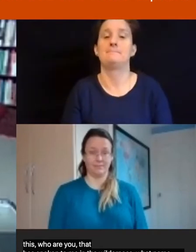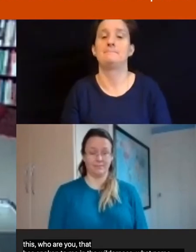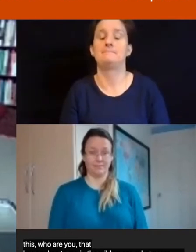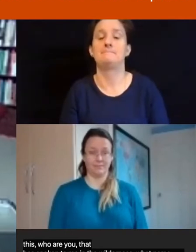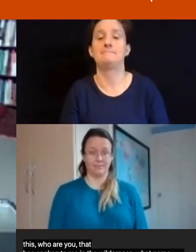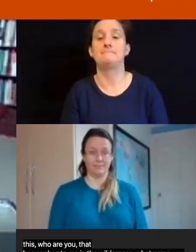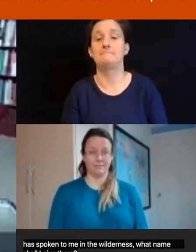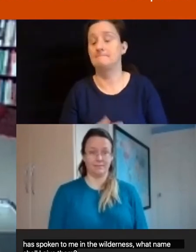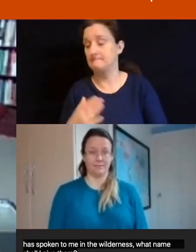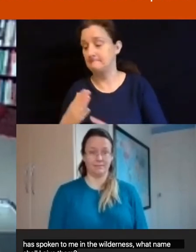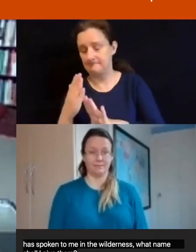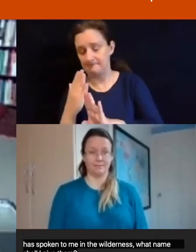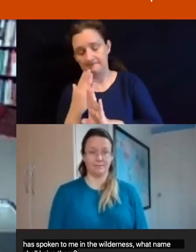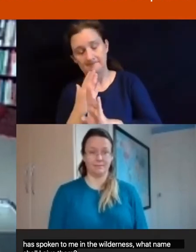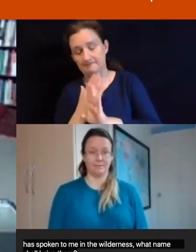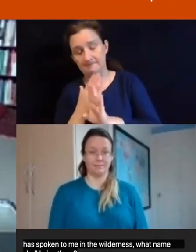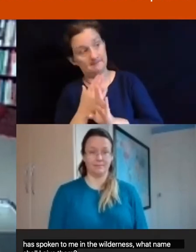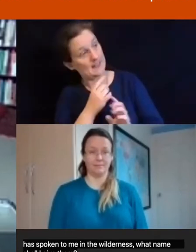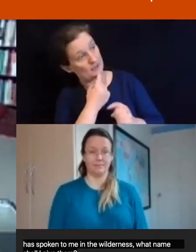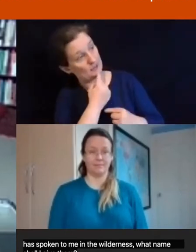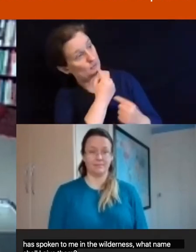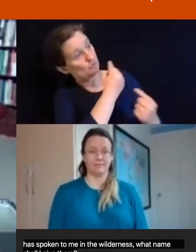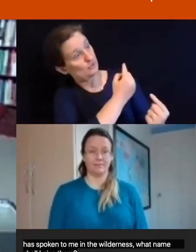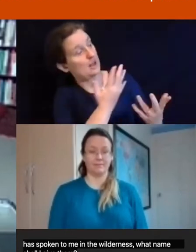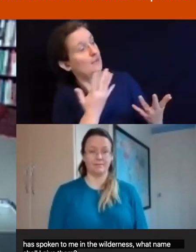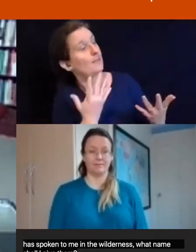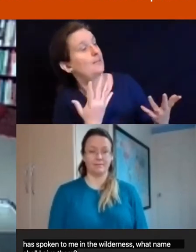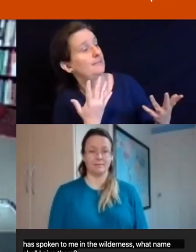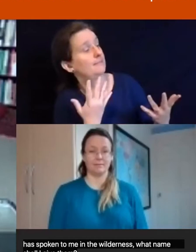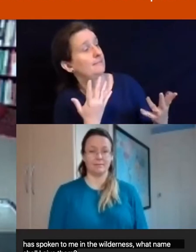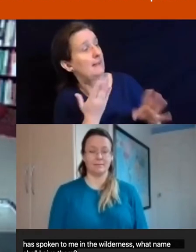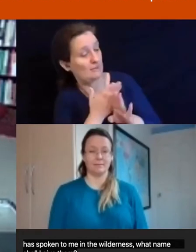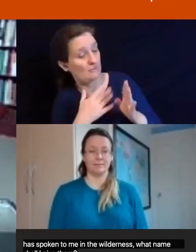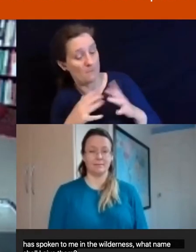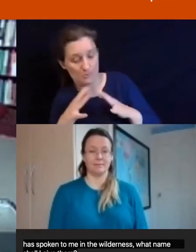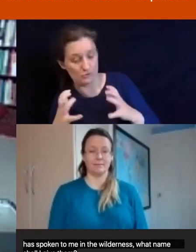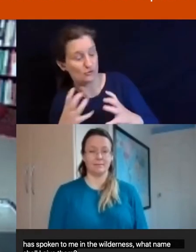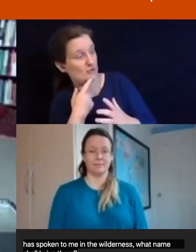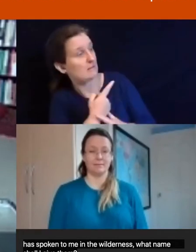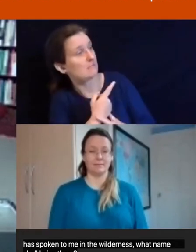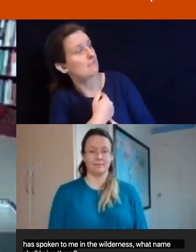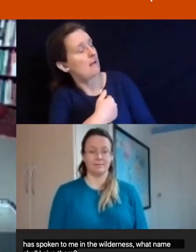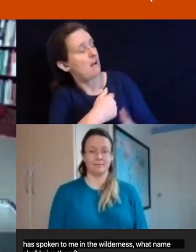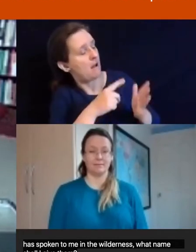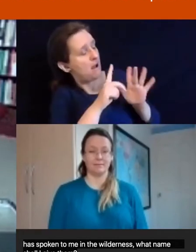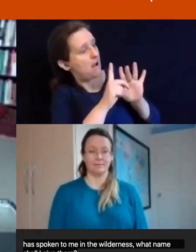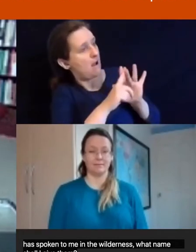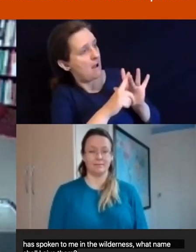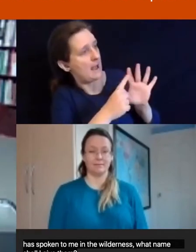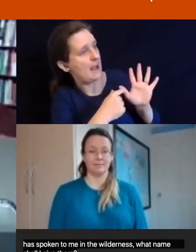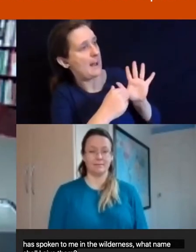And the angel of the Lord spoke from the bush and said, "I am